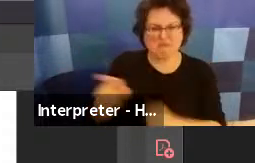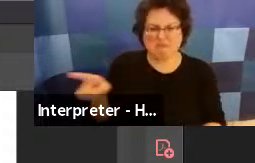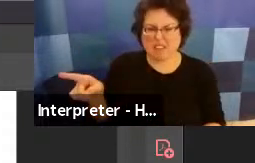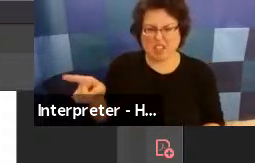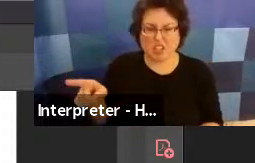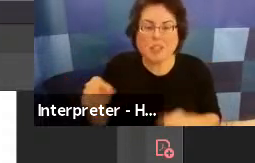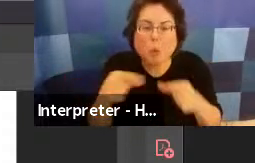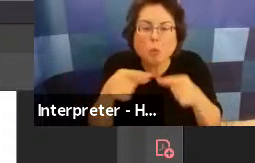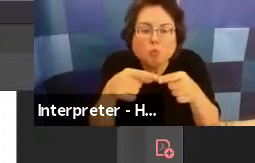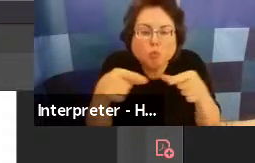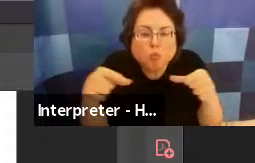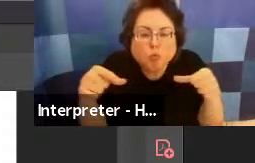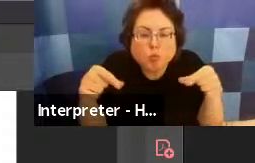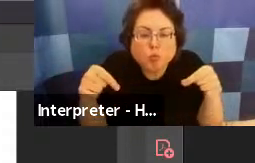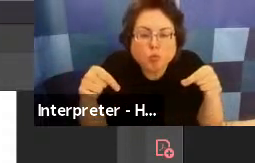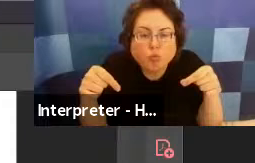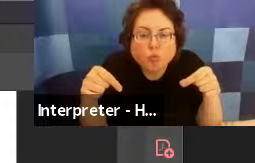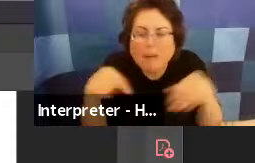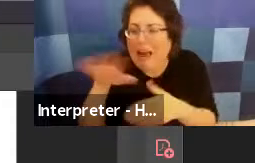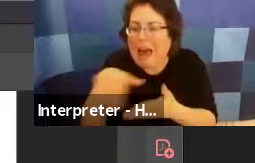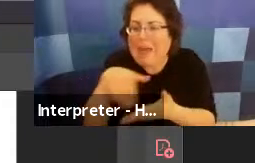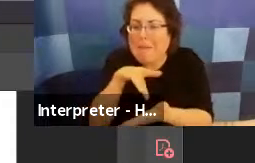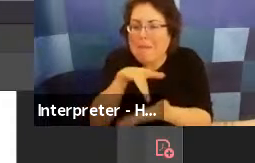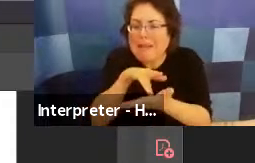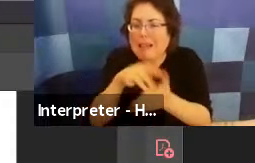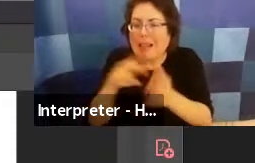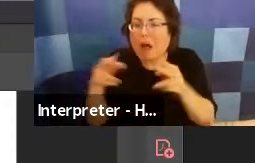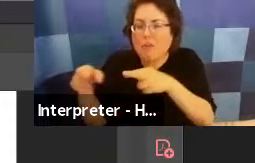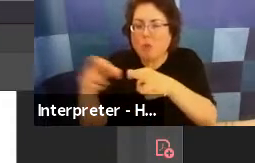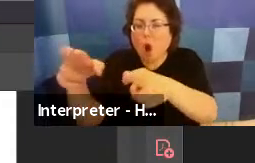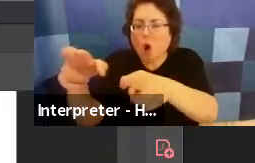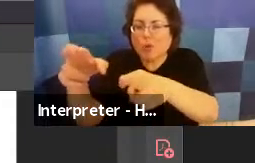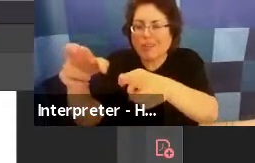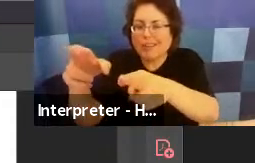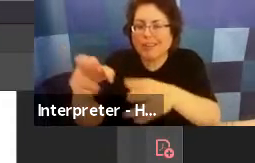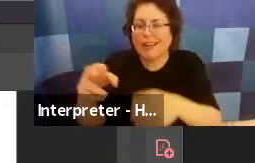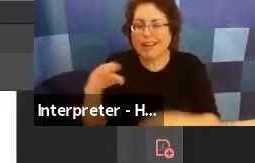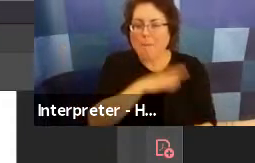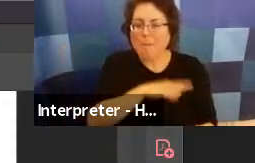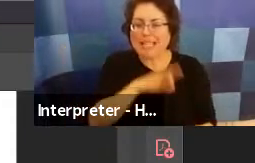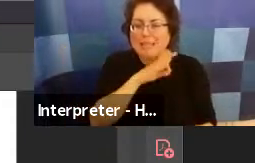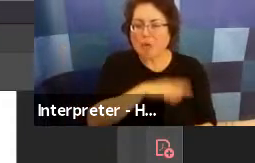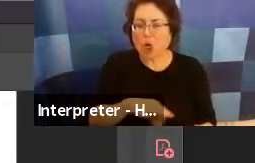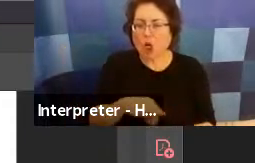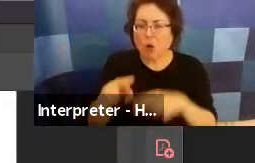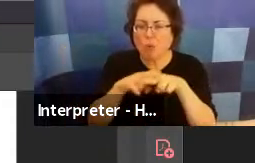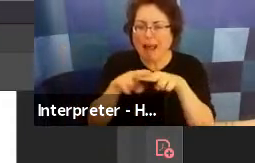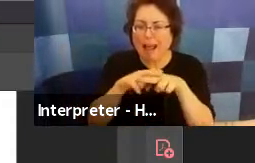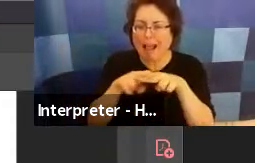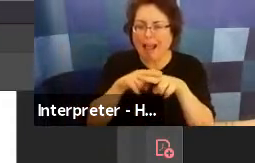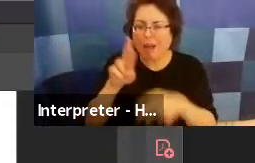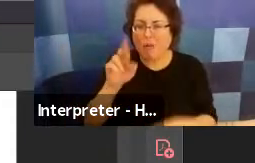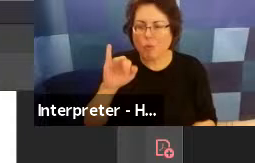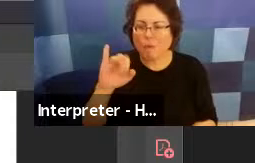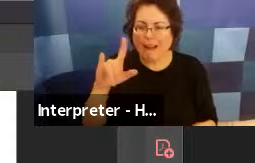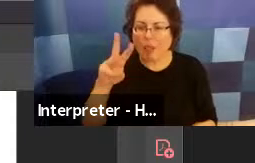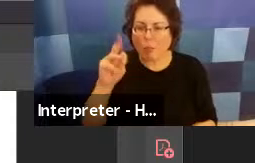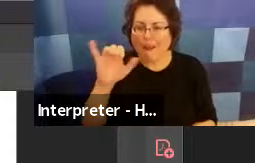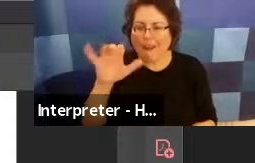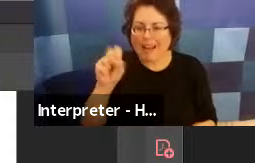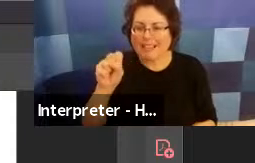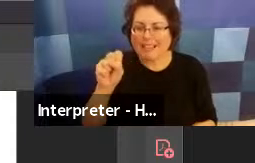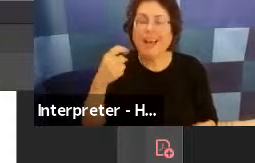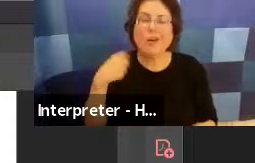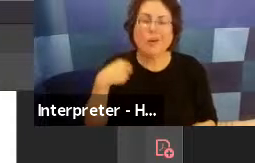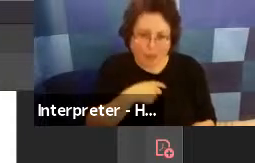road that was carried over from Pittsburgh Railways into the Port Authority when it took over this portion. So as